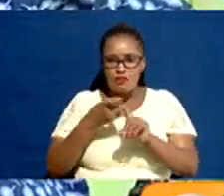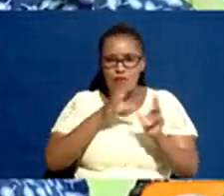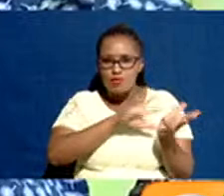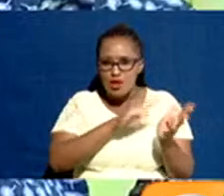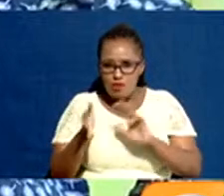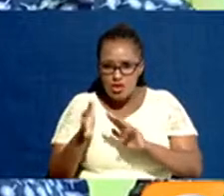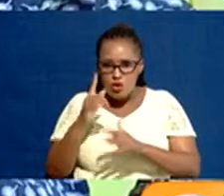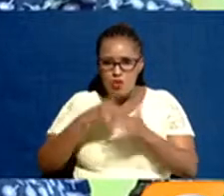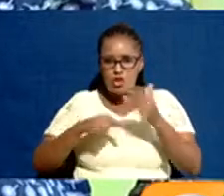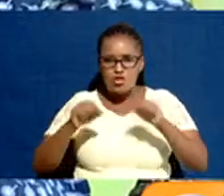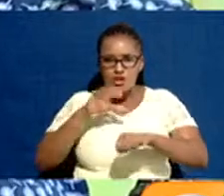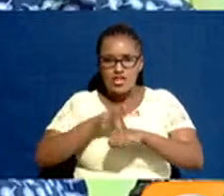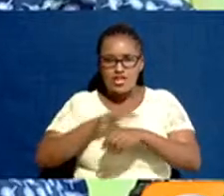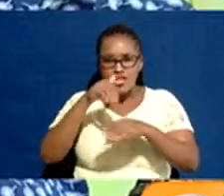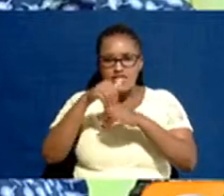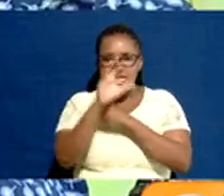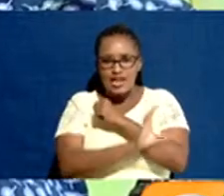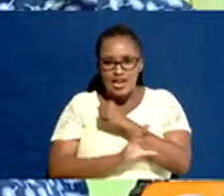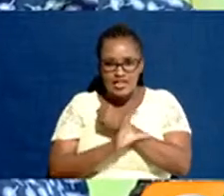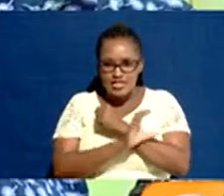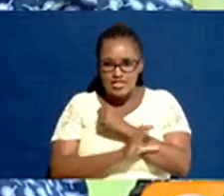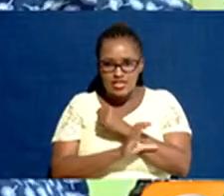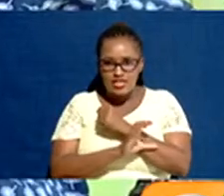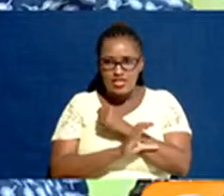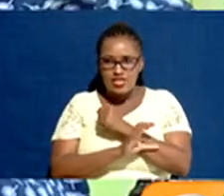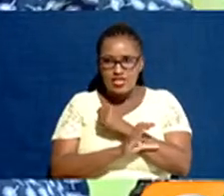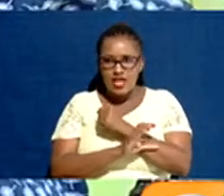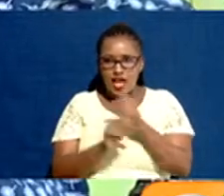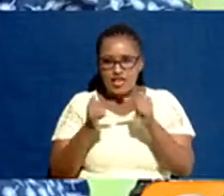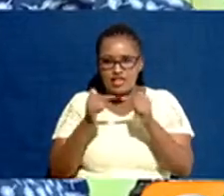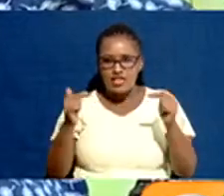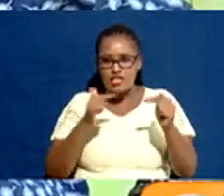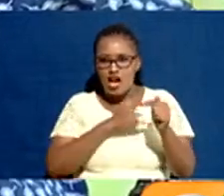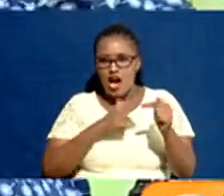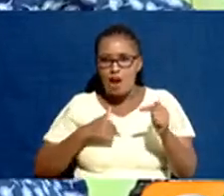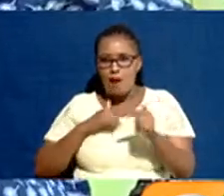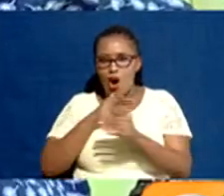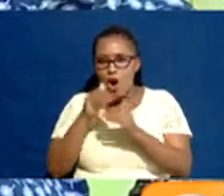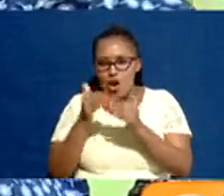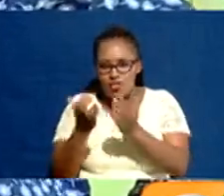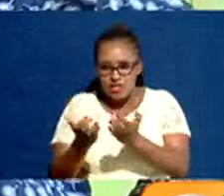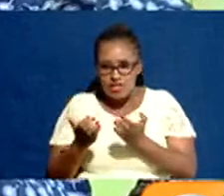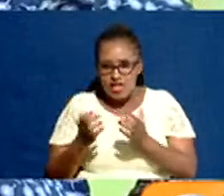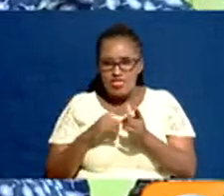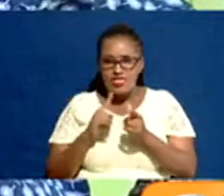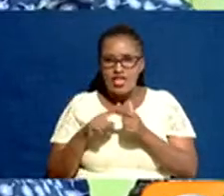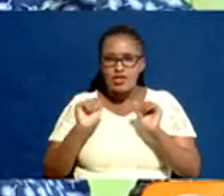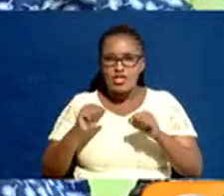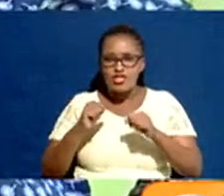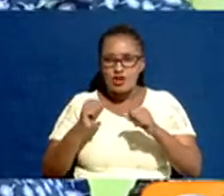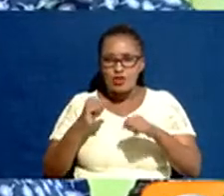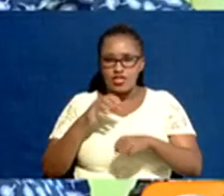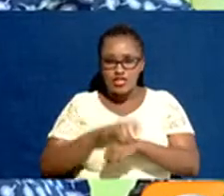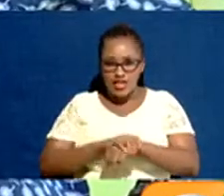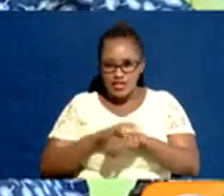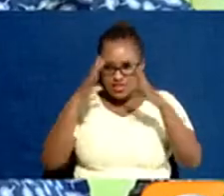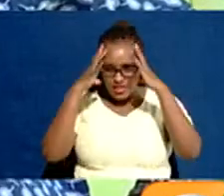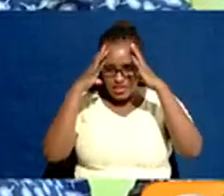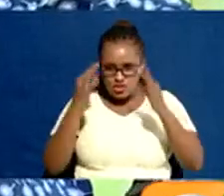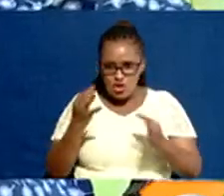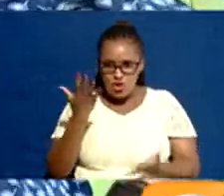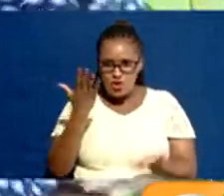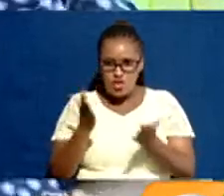we can get from across the country? You know, against our overall requirement. And then decisions will be made depending on the deficit.